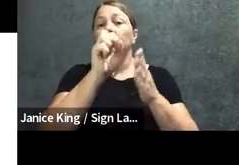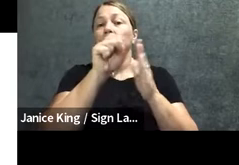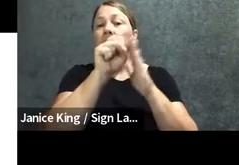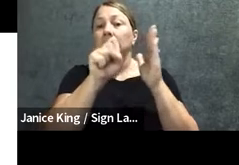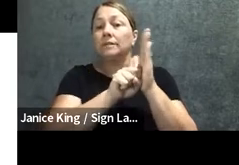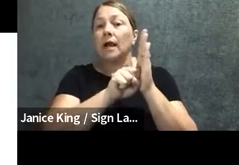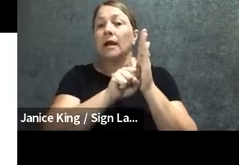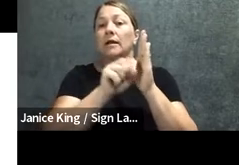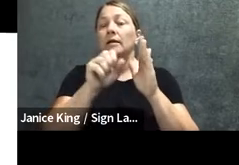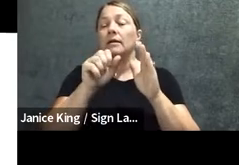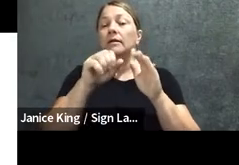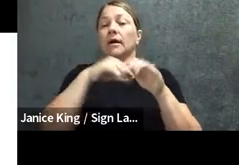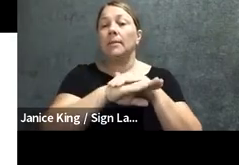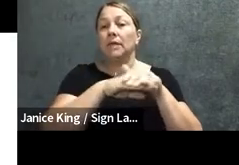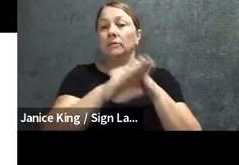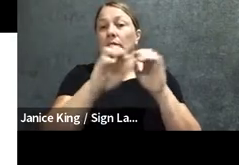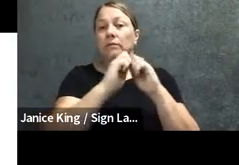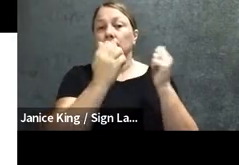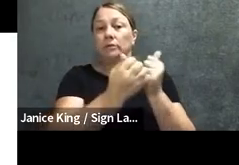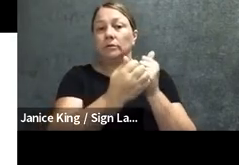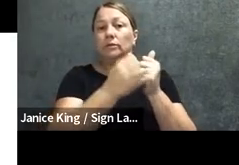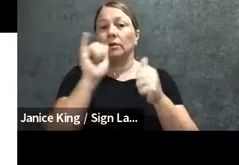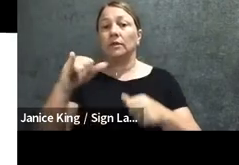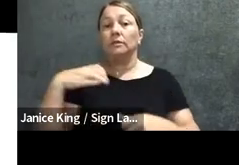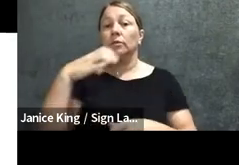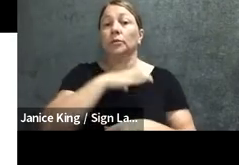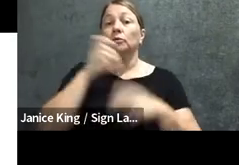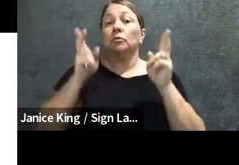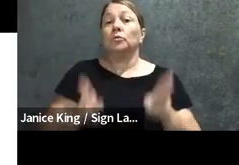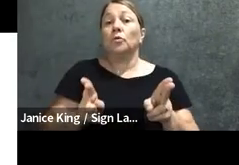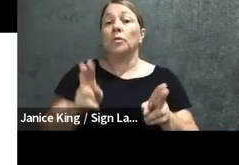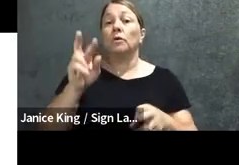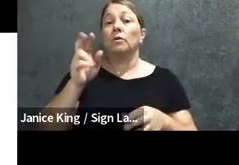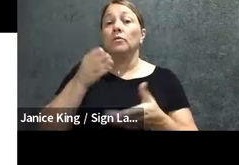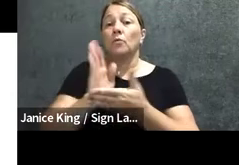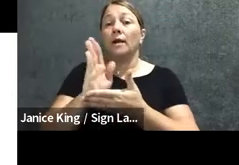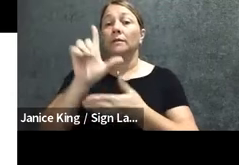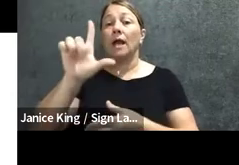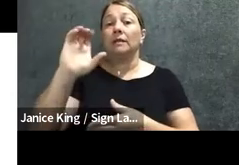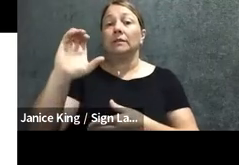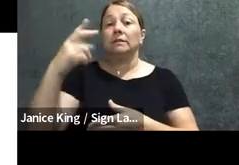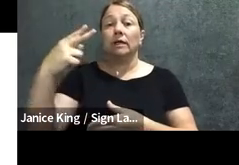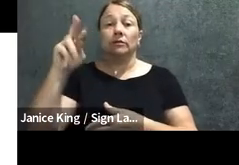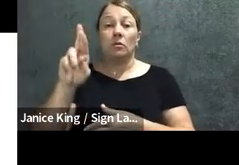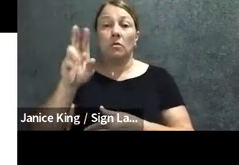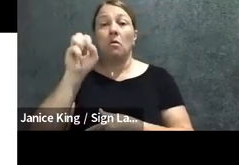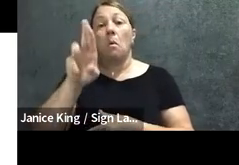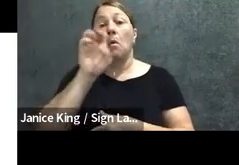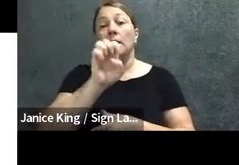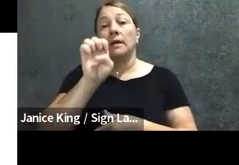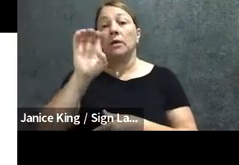Louisiana Commission on Human Rights. You can also file it with the EEOC. Because the two agencies have